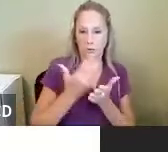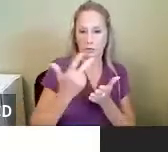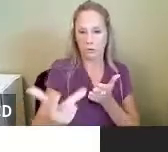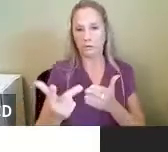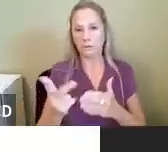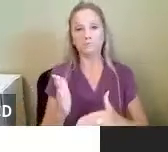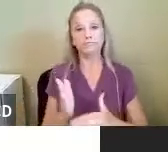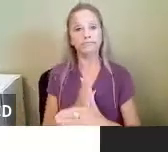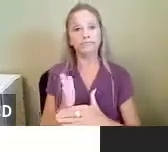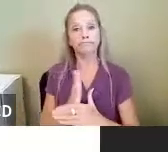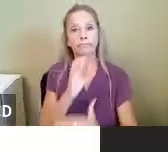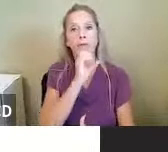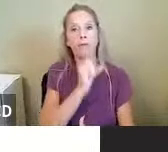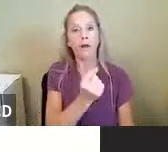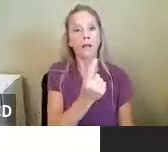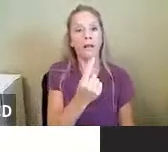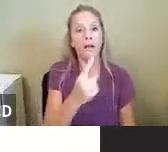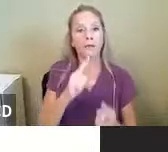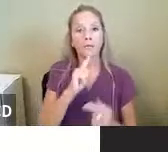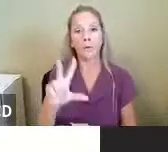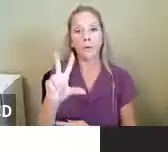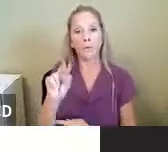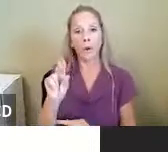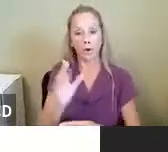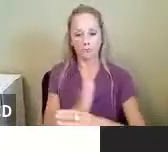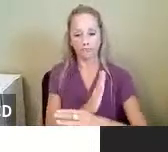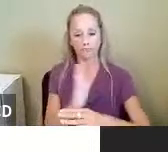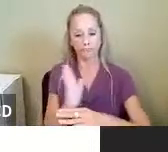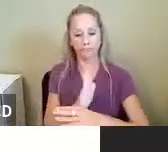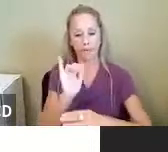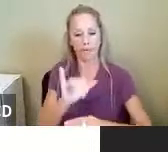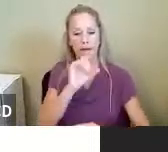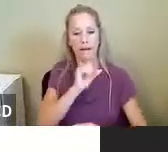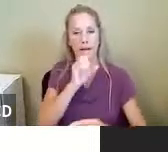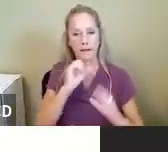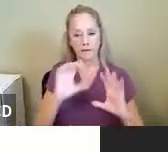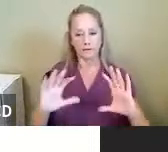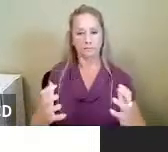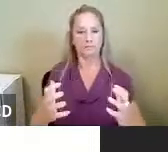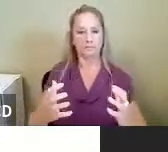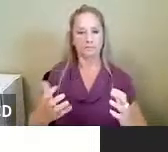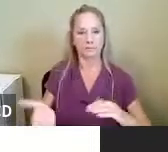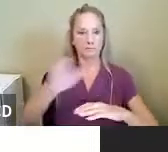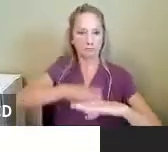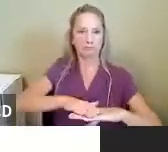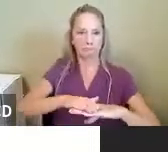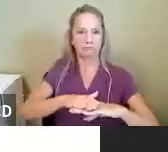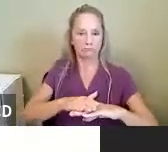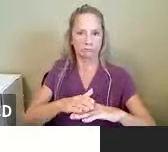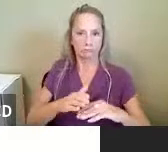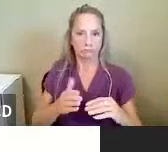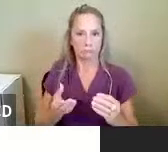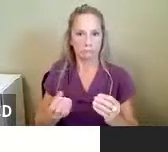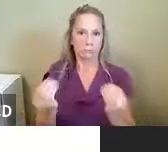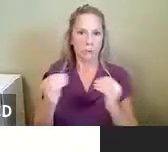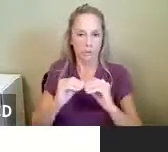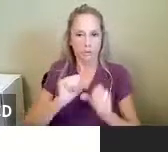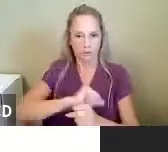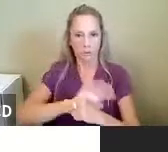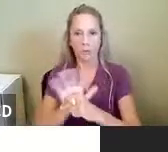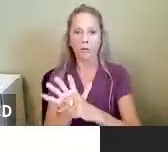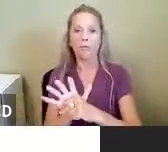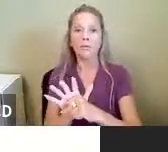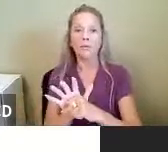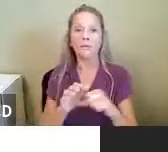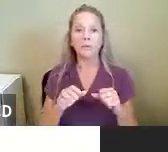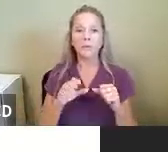0 to 10 age group shows little to no signs of new case growth acceleration at this point. Those over 30 are still being diagnosed